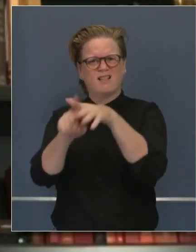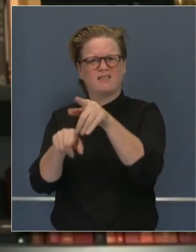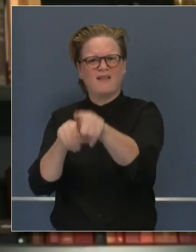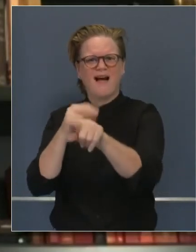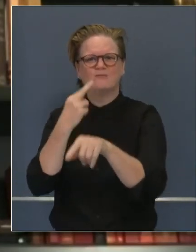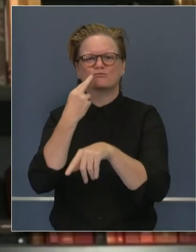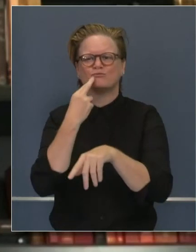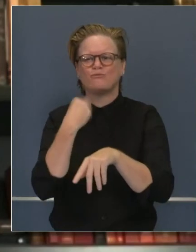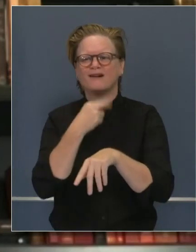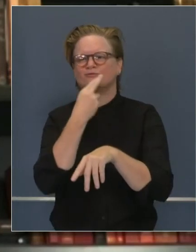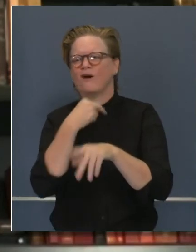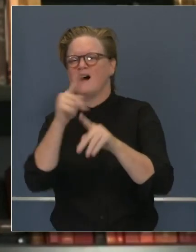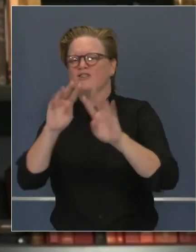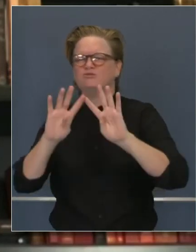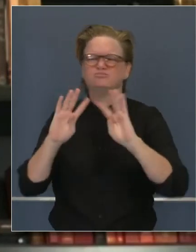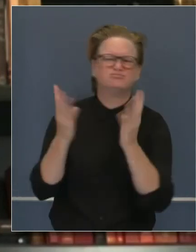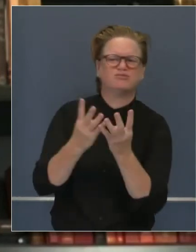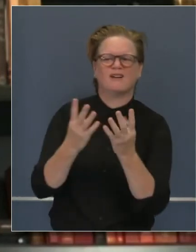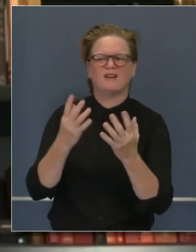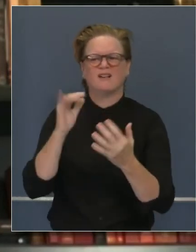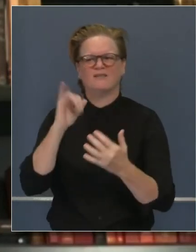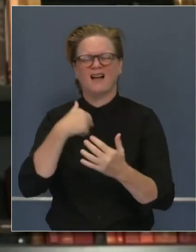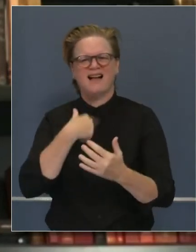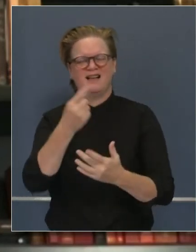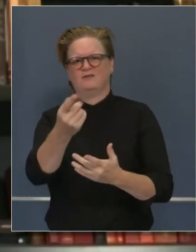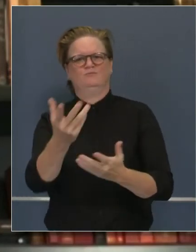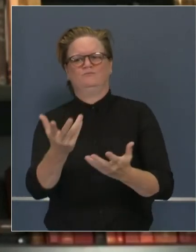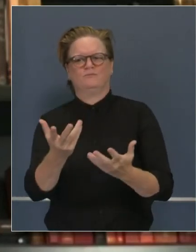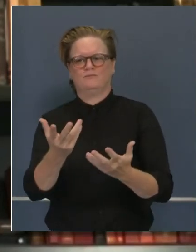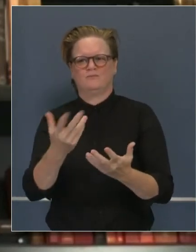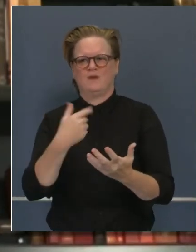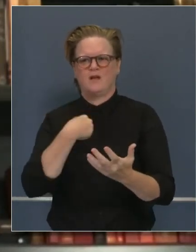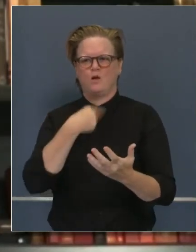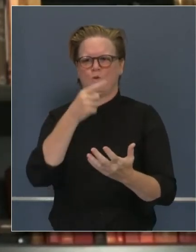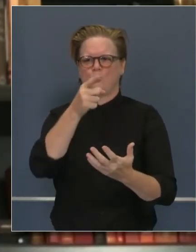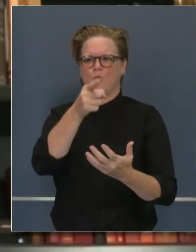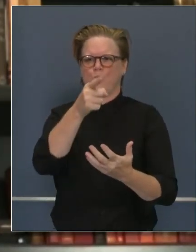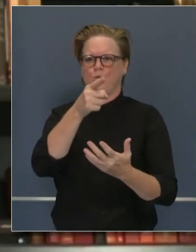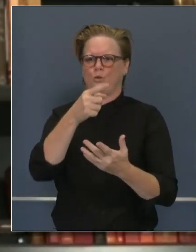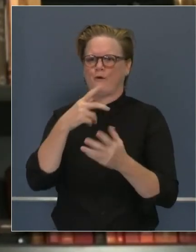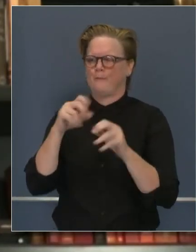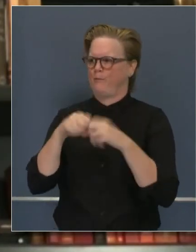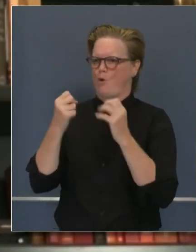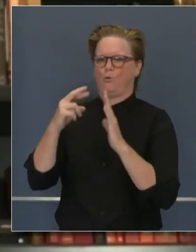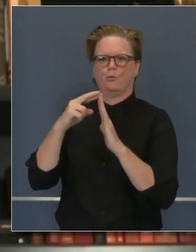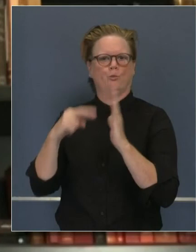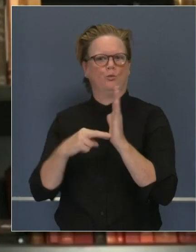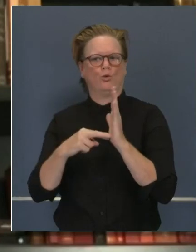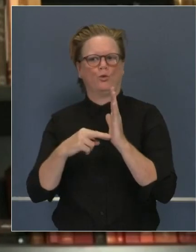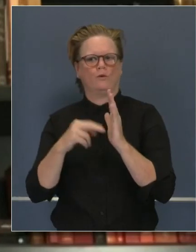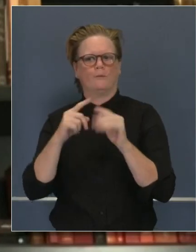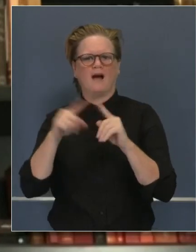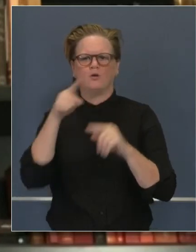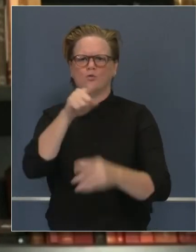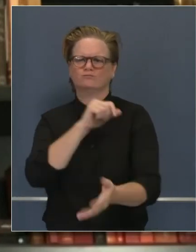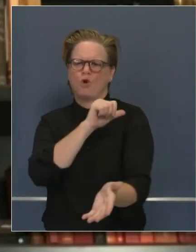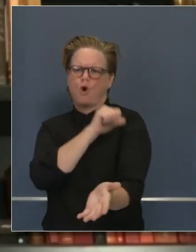technical So I'm wondering if you can still be a credible technical voice of difficulties, authority and so when it look comes forward to abiding by these figuring that guidelines. out.